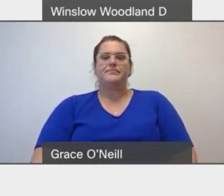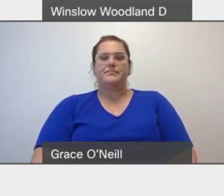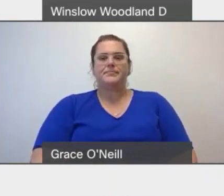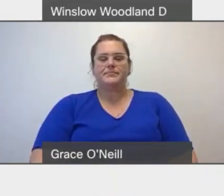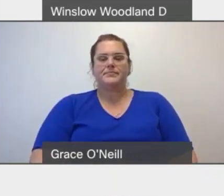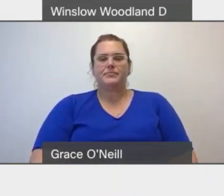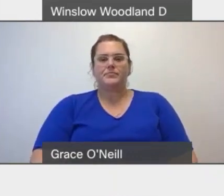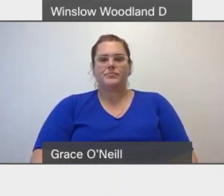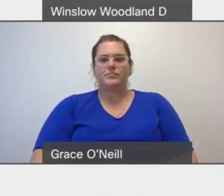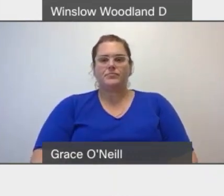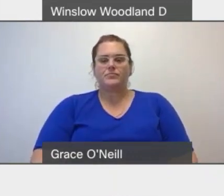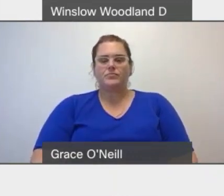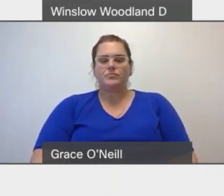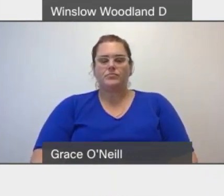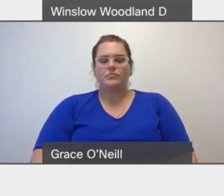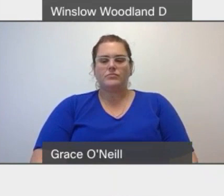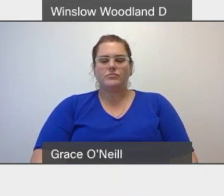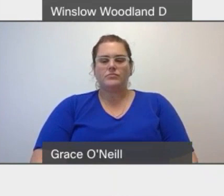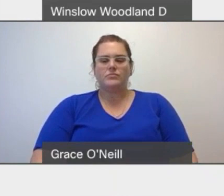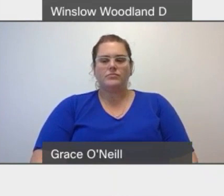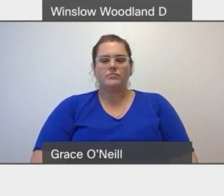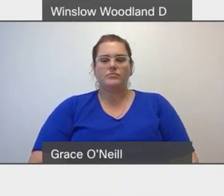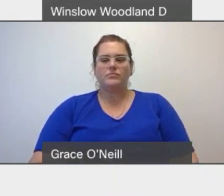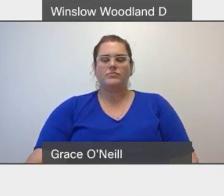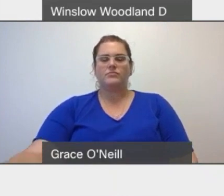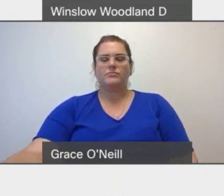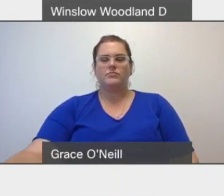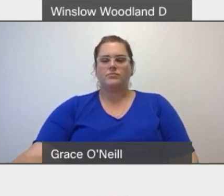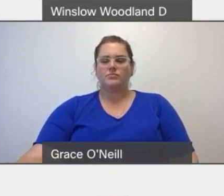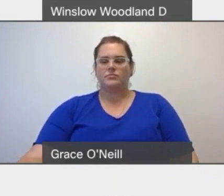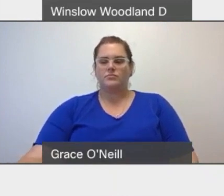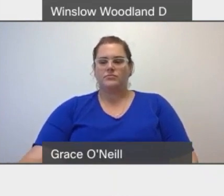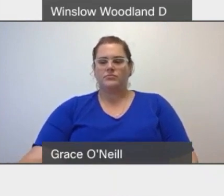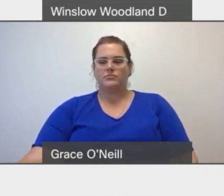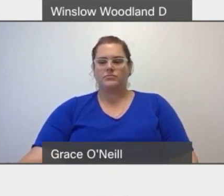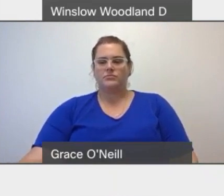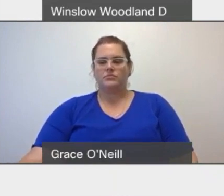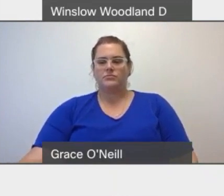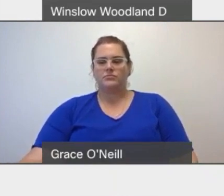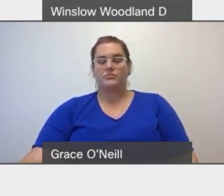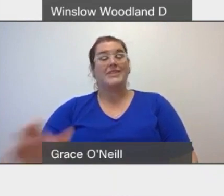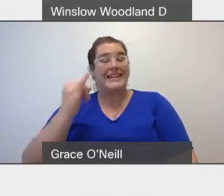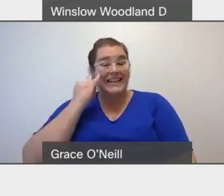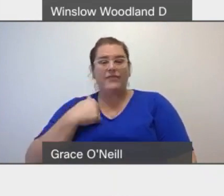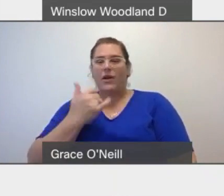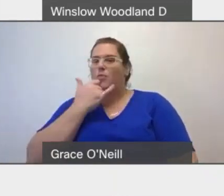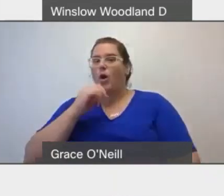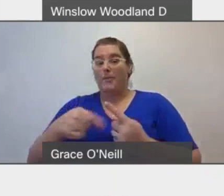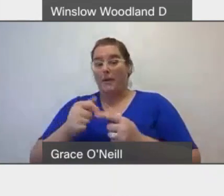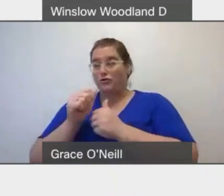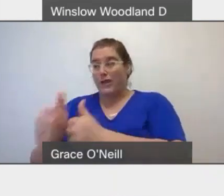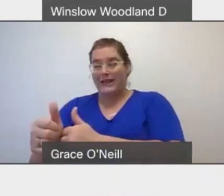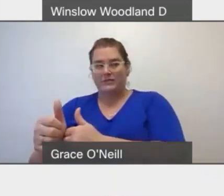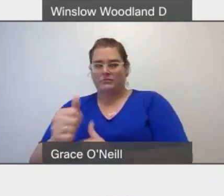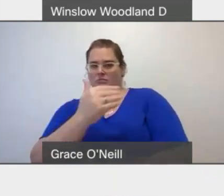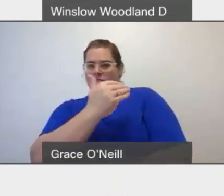And if I'm mistaken in terms of tracking it, Kirk, please let people know. But I don't believe